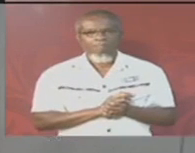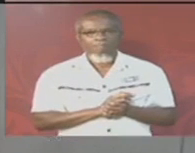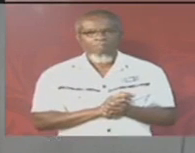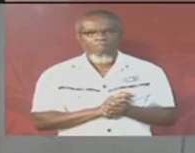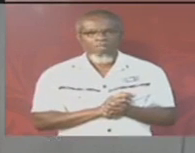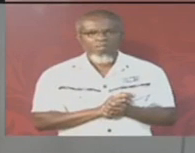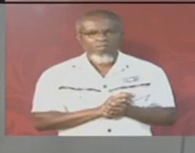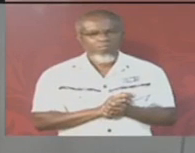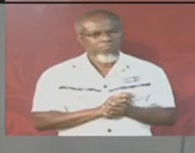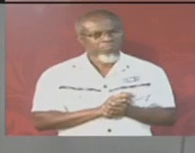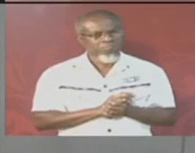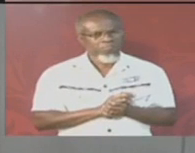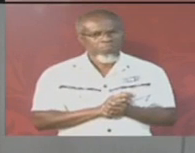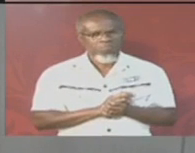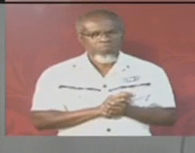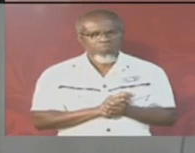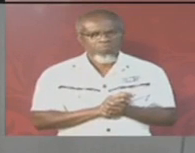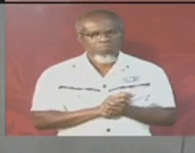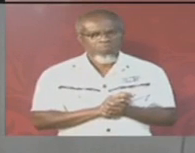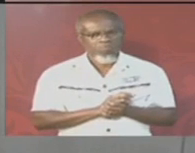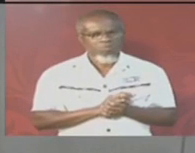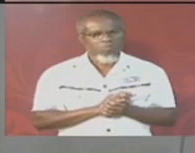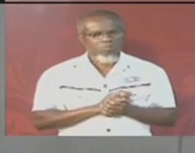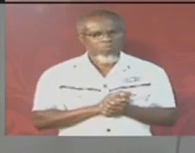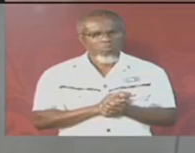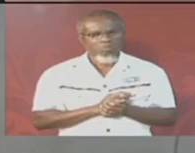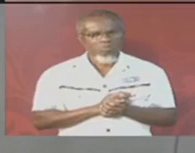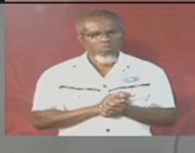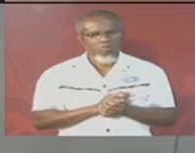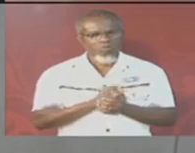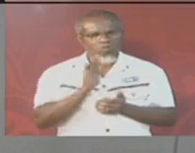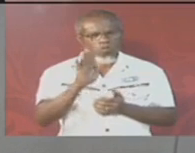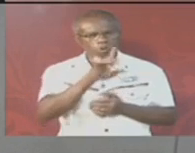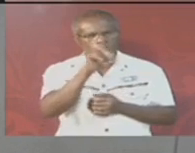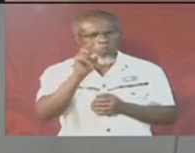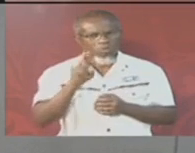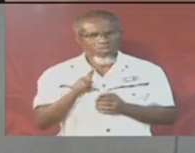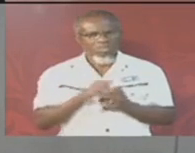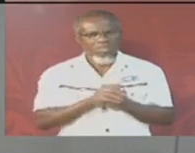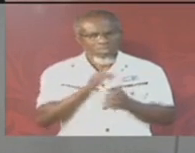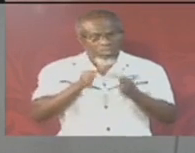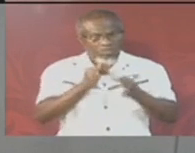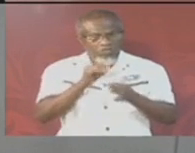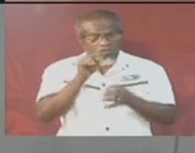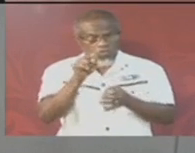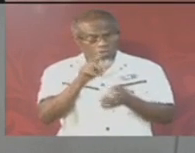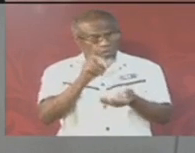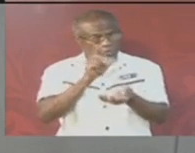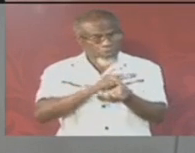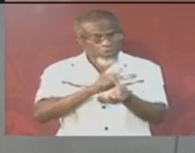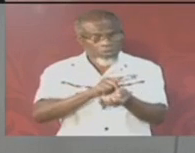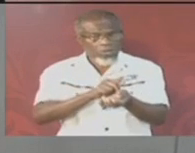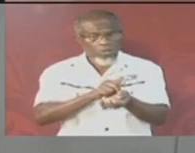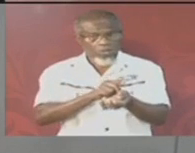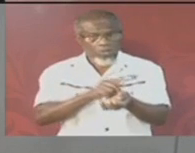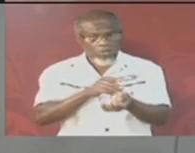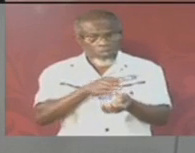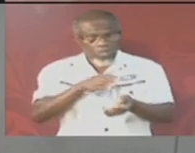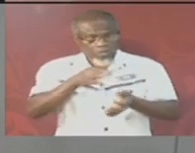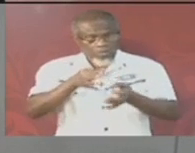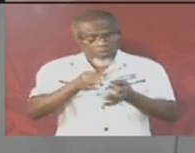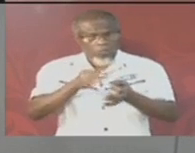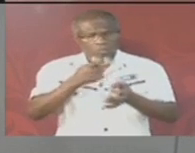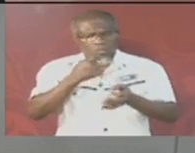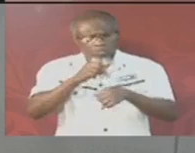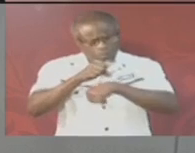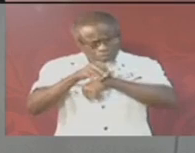As it relates to your concerns, of course, if you're a physician, and we have advised persons that once you have a comorbid condition, that